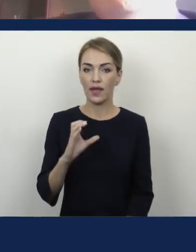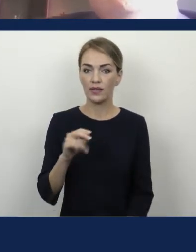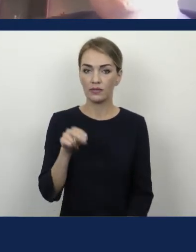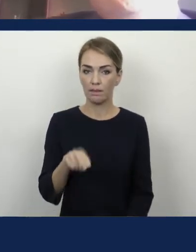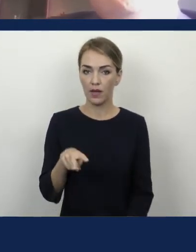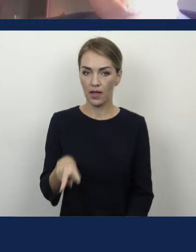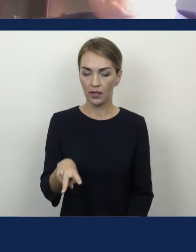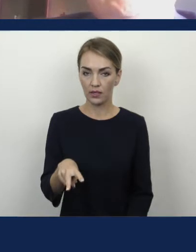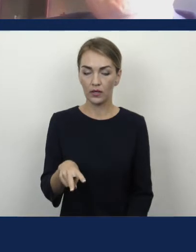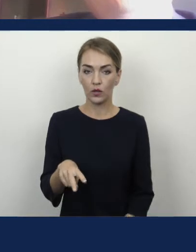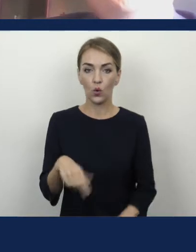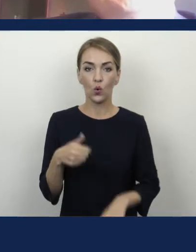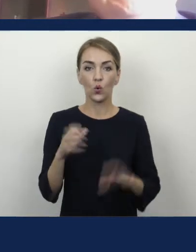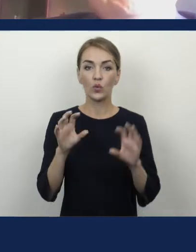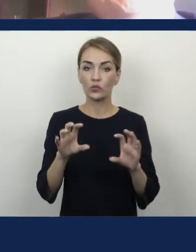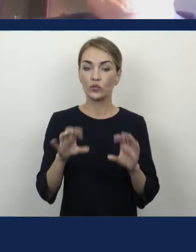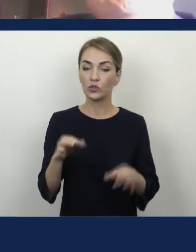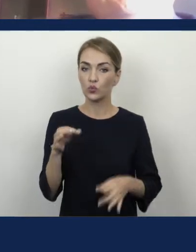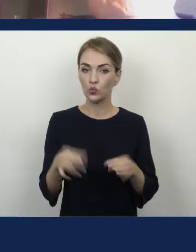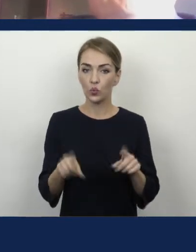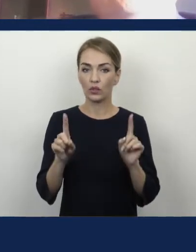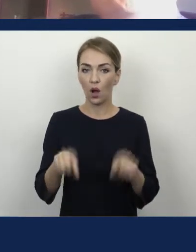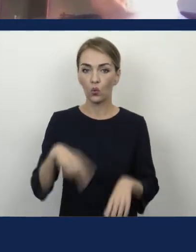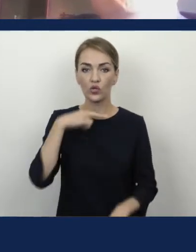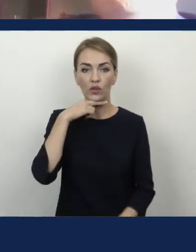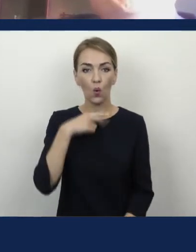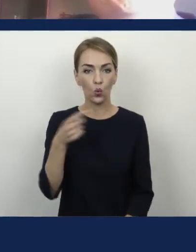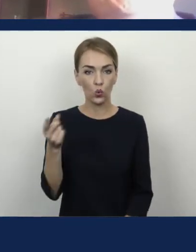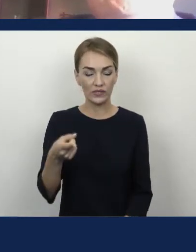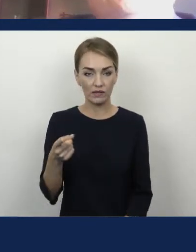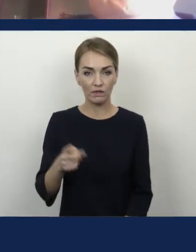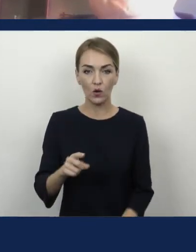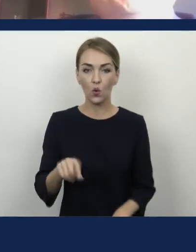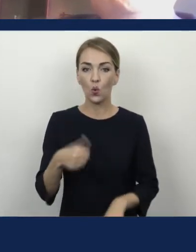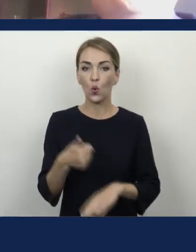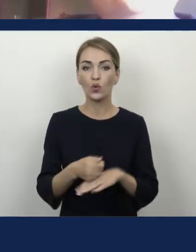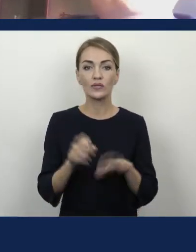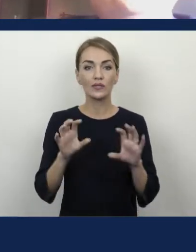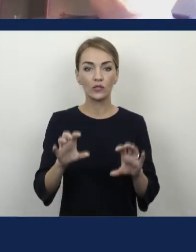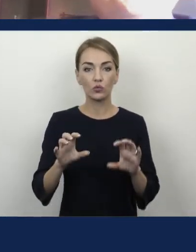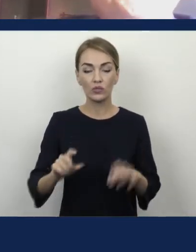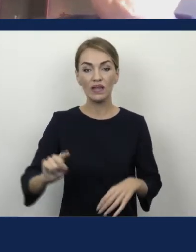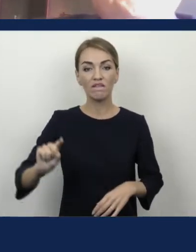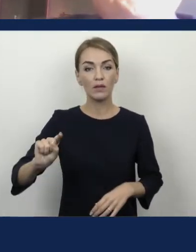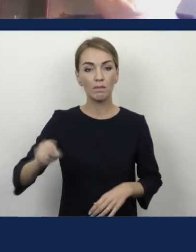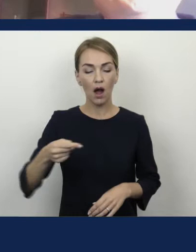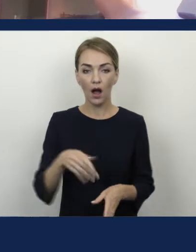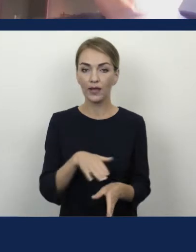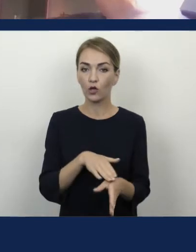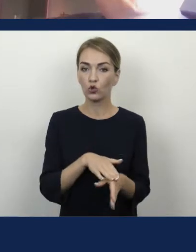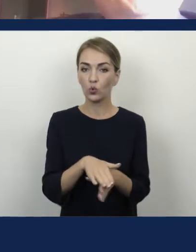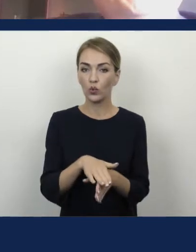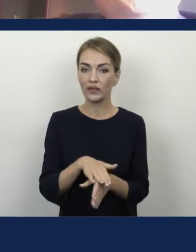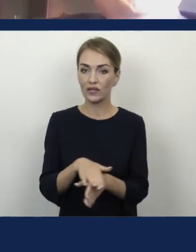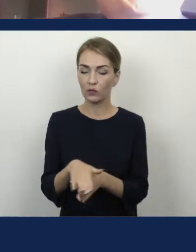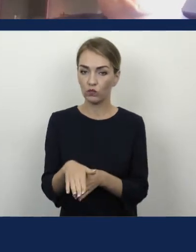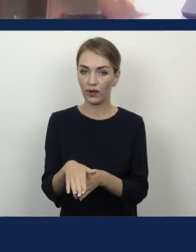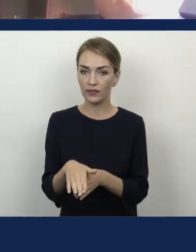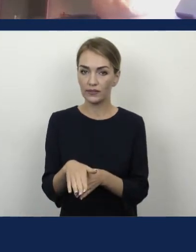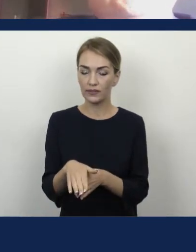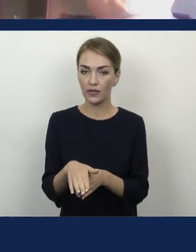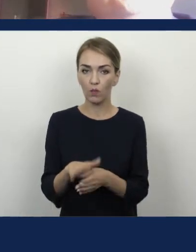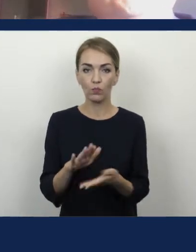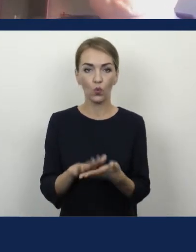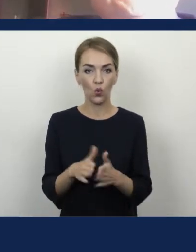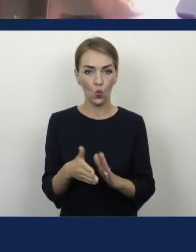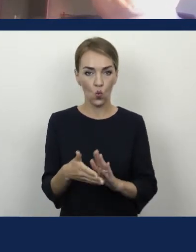Court also emphasized that the Constitution requires to respect the international law